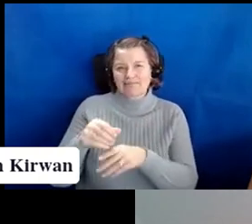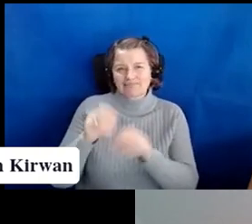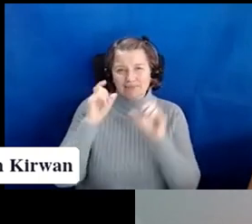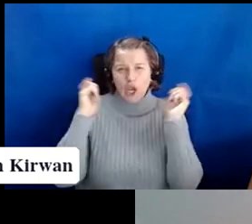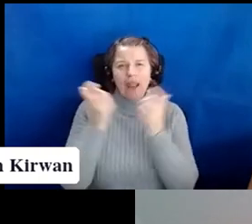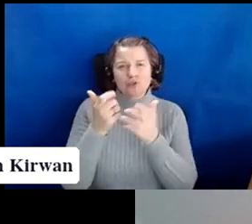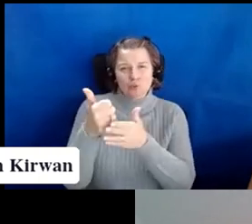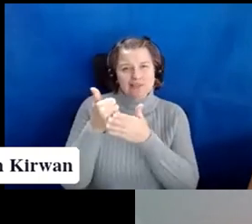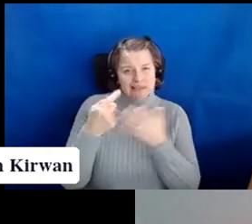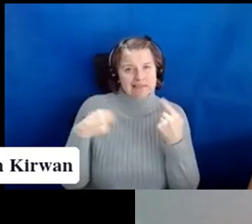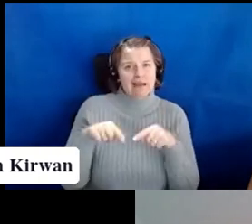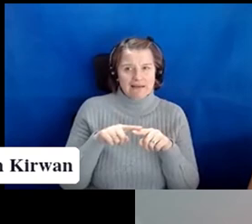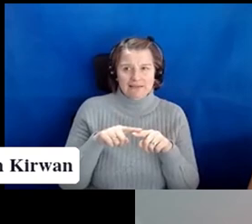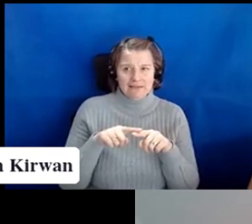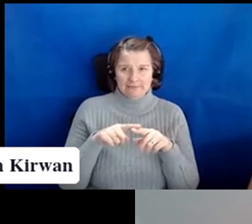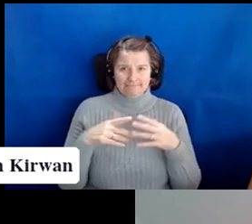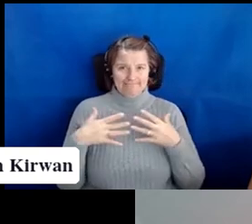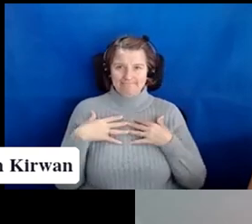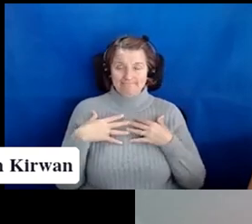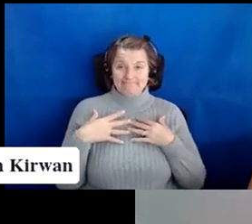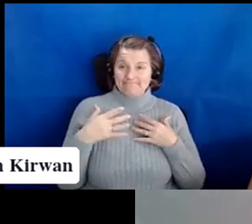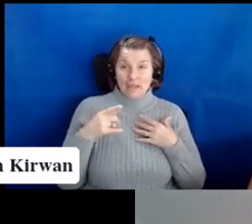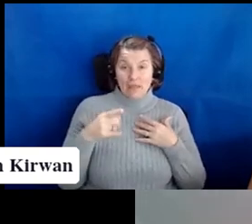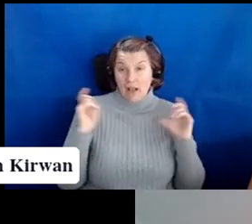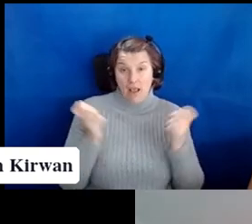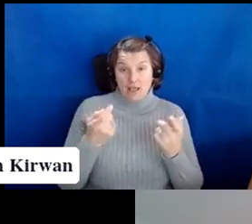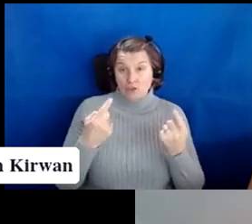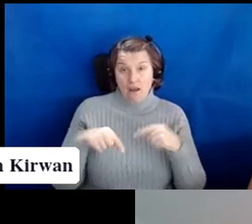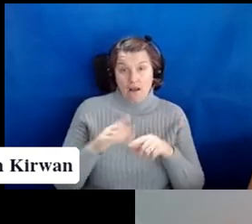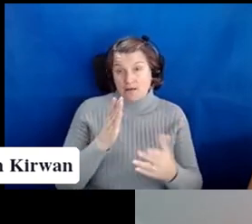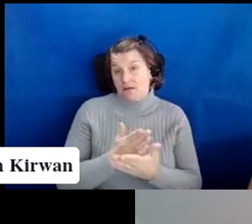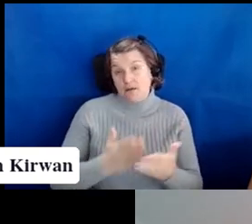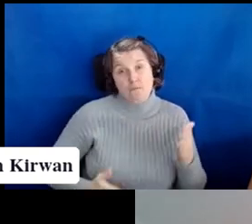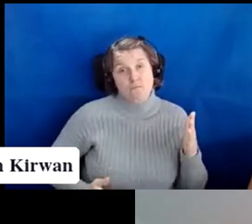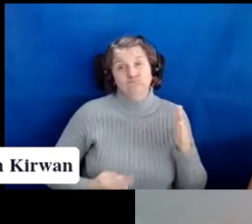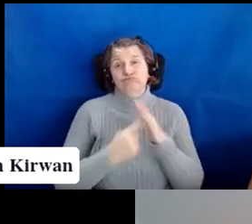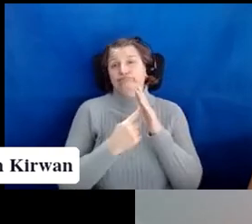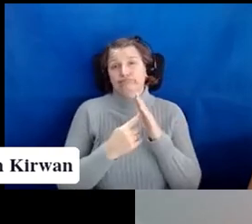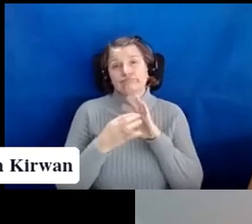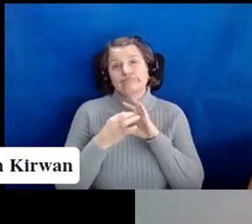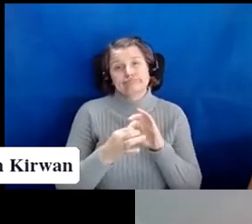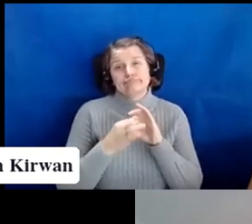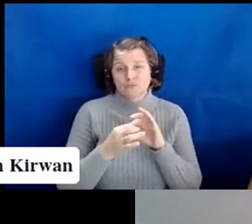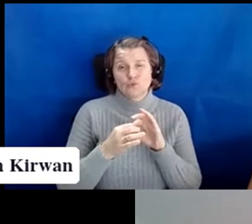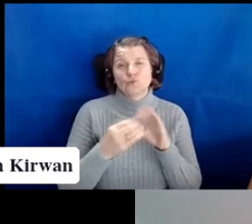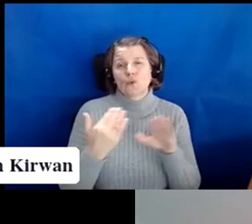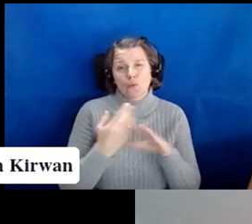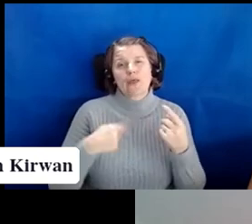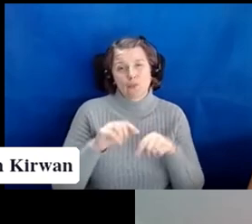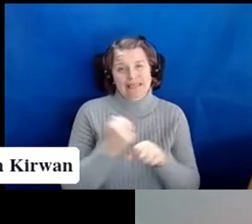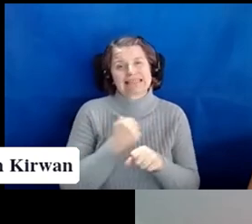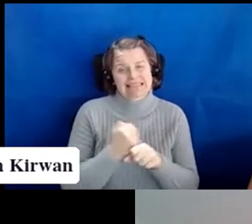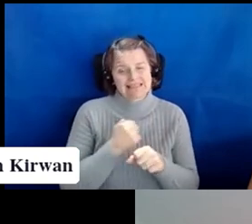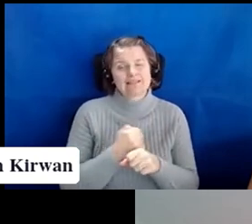with that. You know, the college was absolutely integral to the piece of work that we were doing.